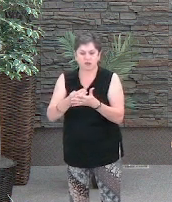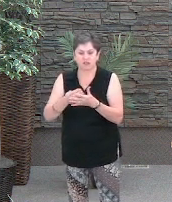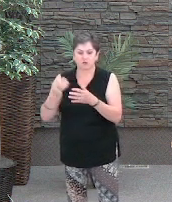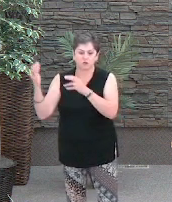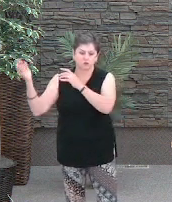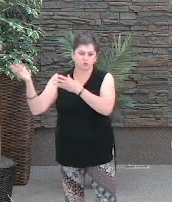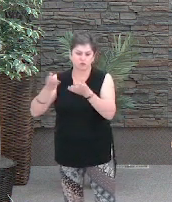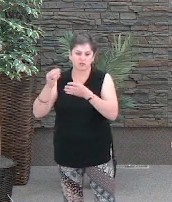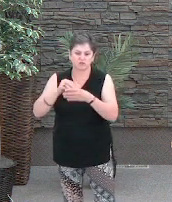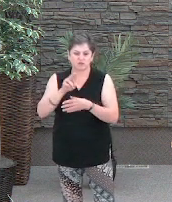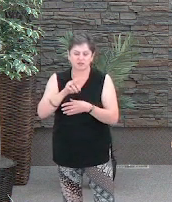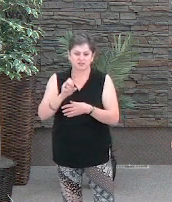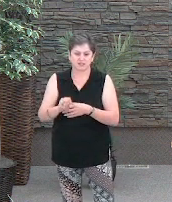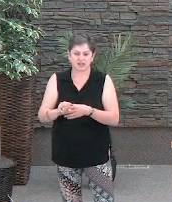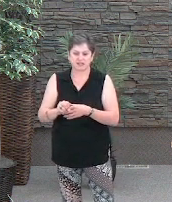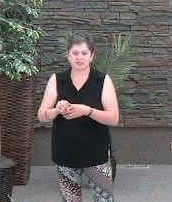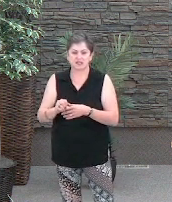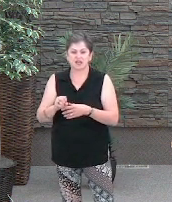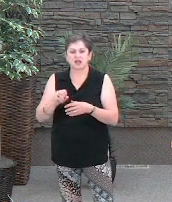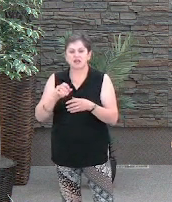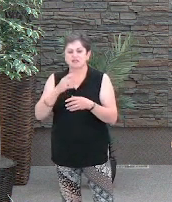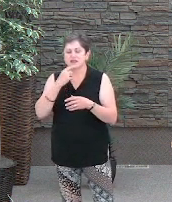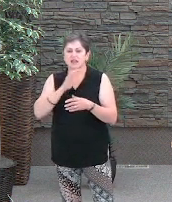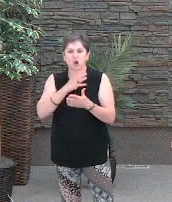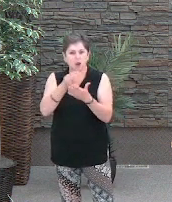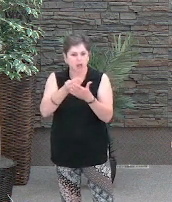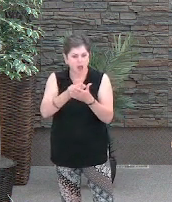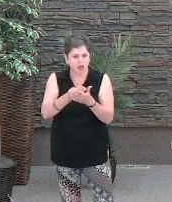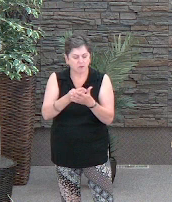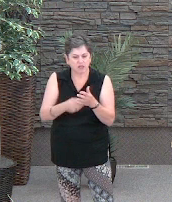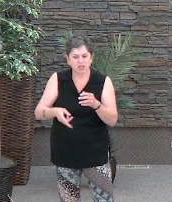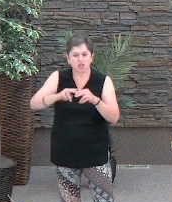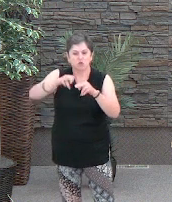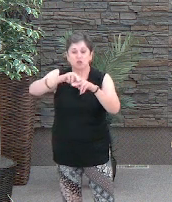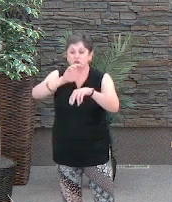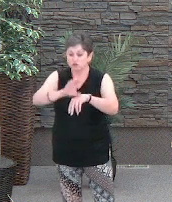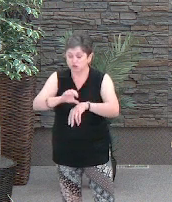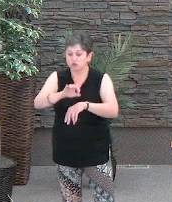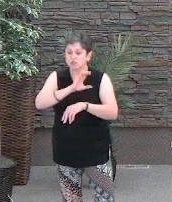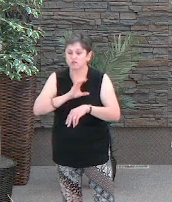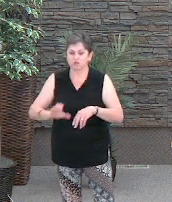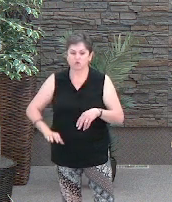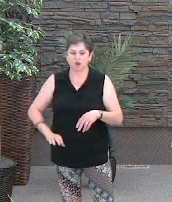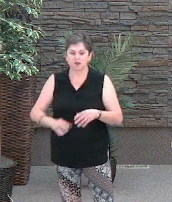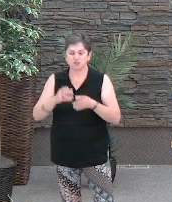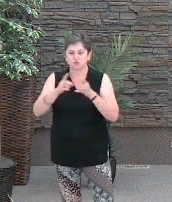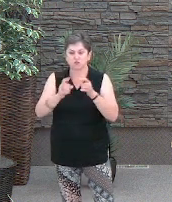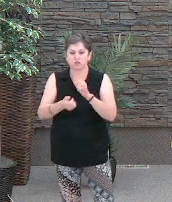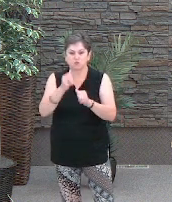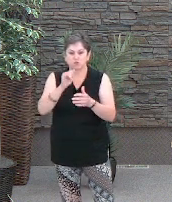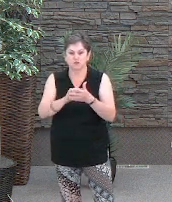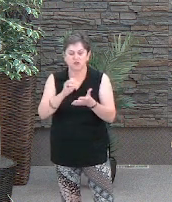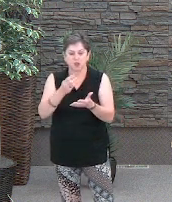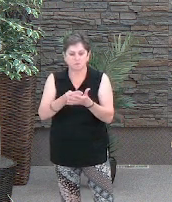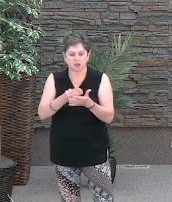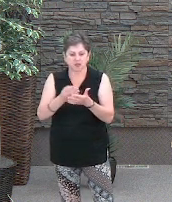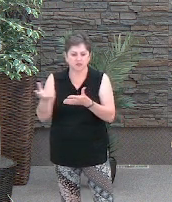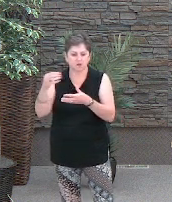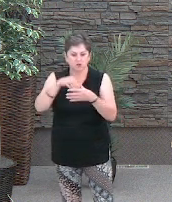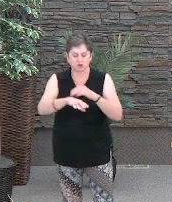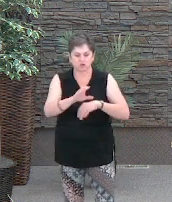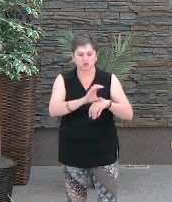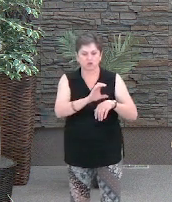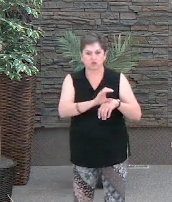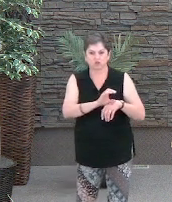streaming into the United States, it seemed, our economy flourished, and the churches of Christ directed most of that wealth that came into their